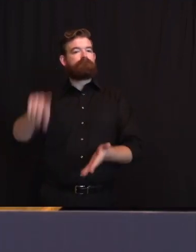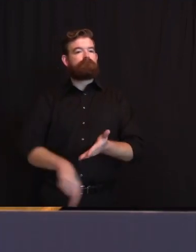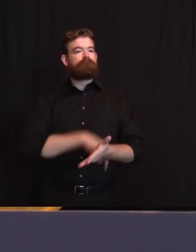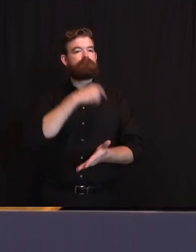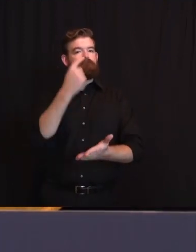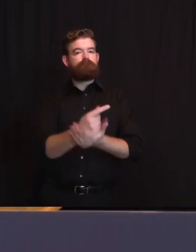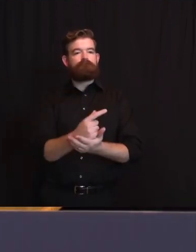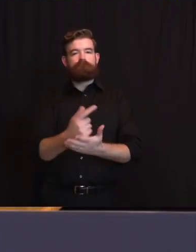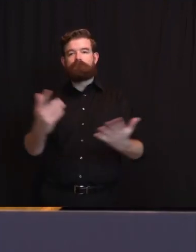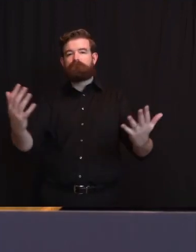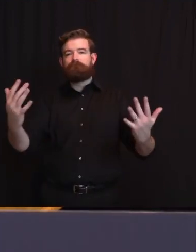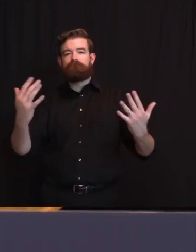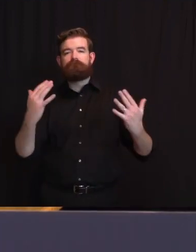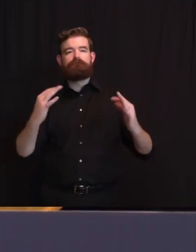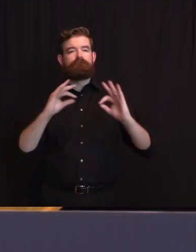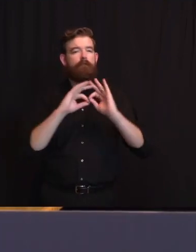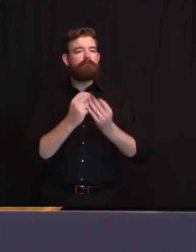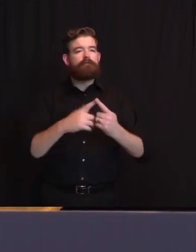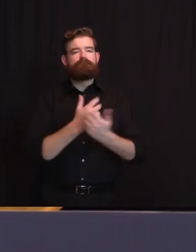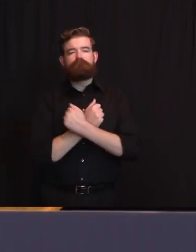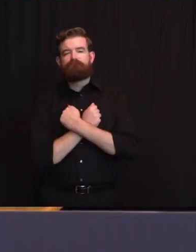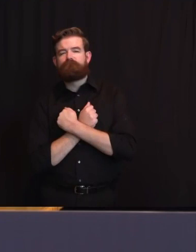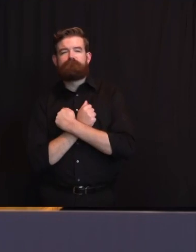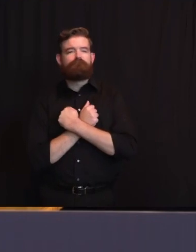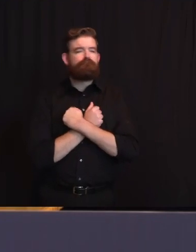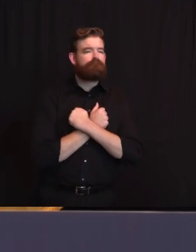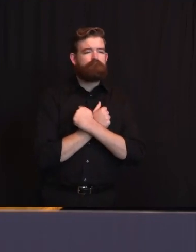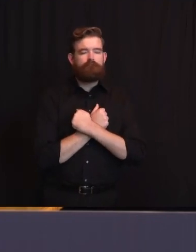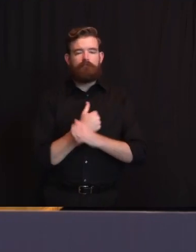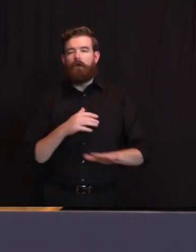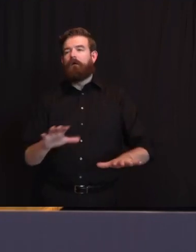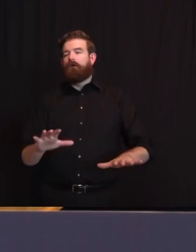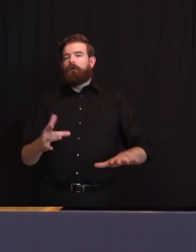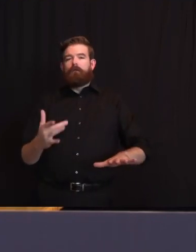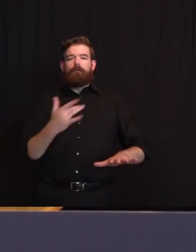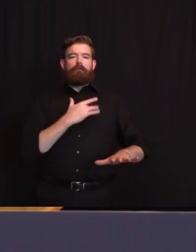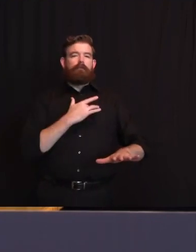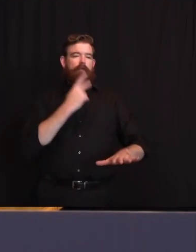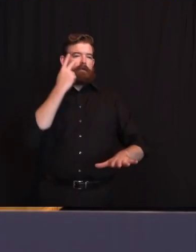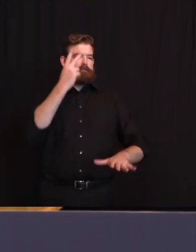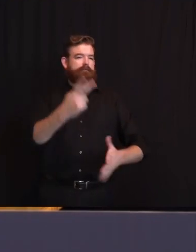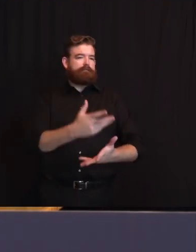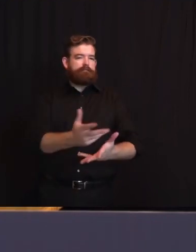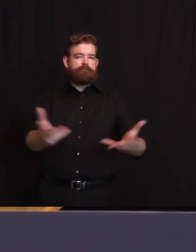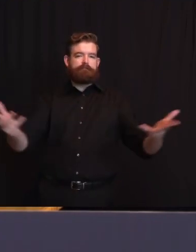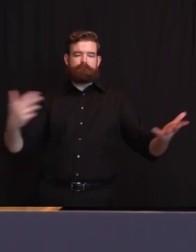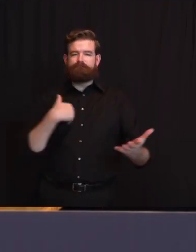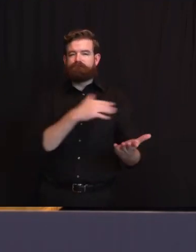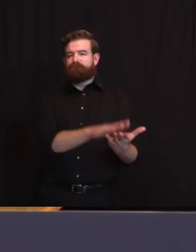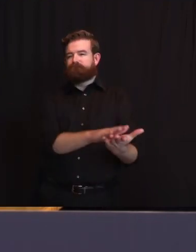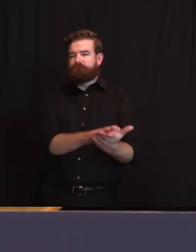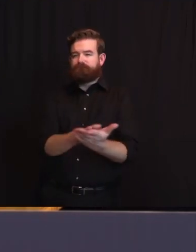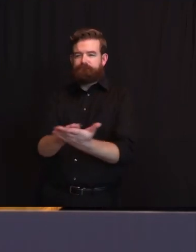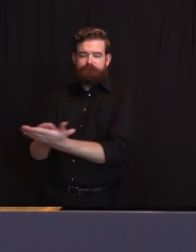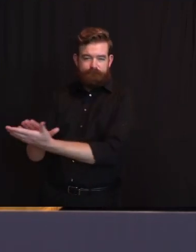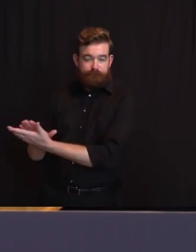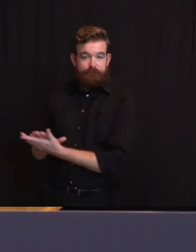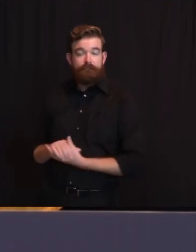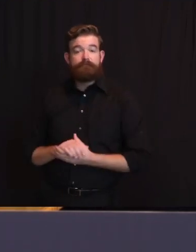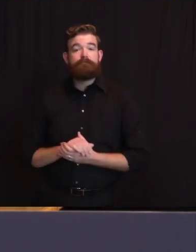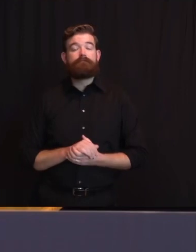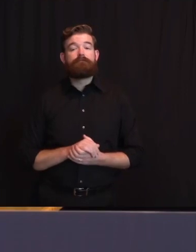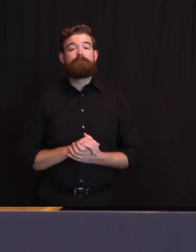Mercer County deserves a shout out. The prosecutor, Angelo Onofre, and I think they allowed to use the gun